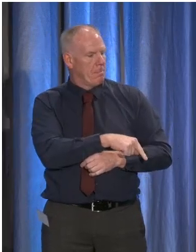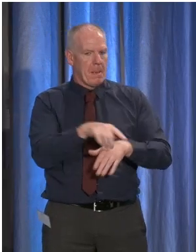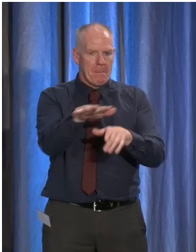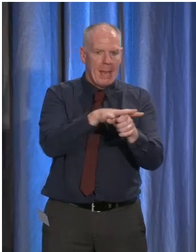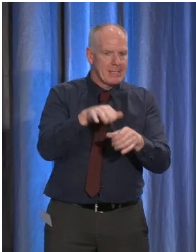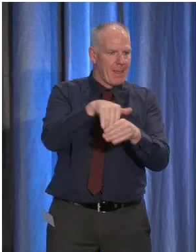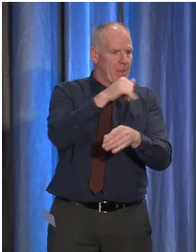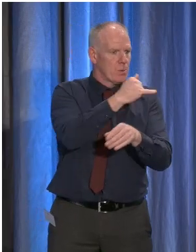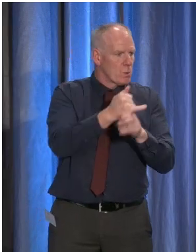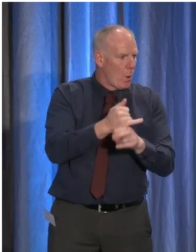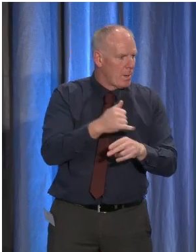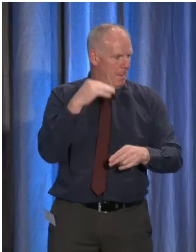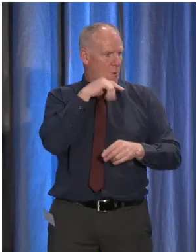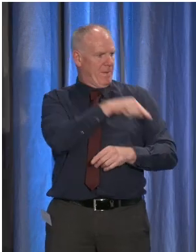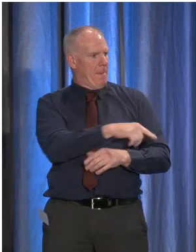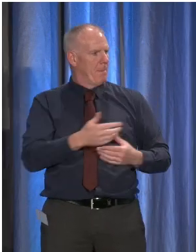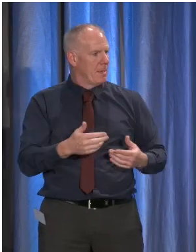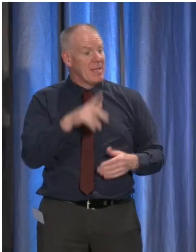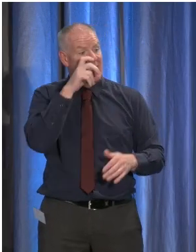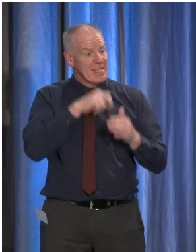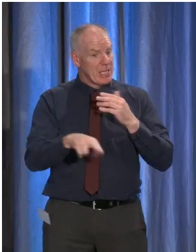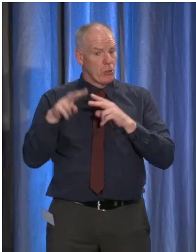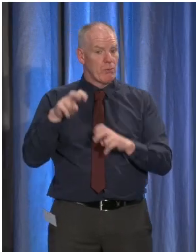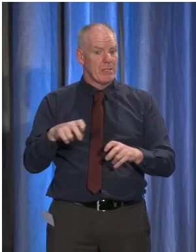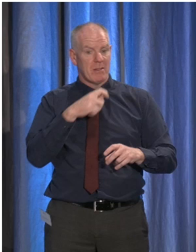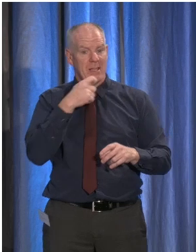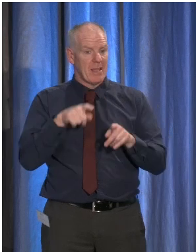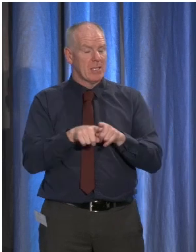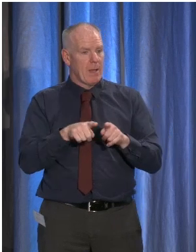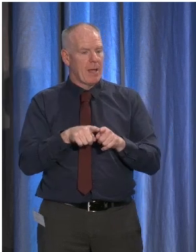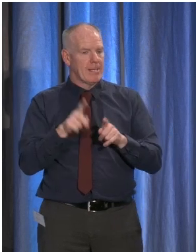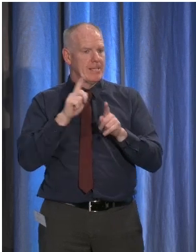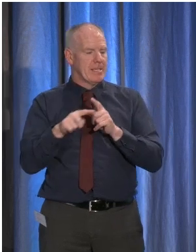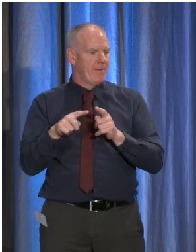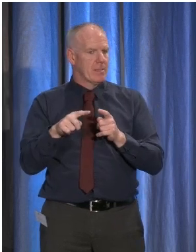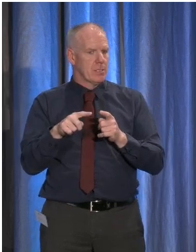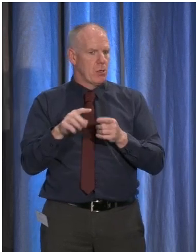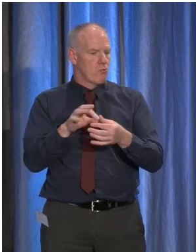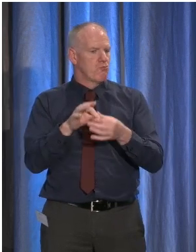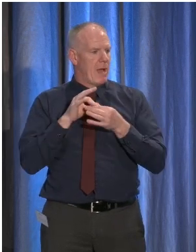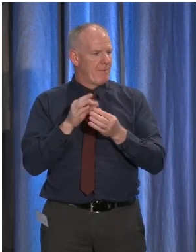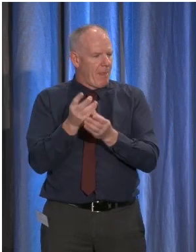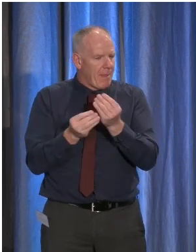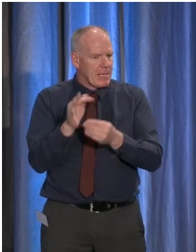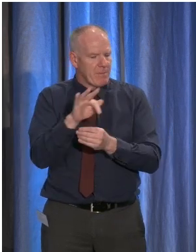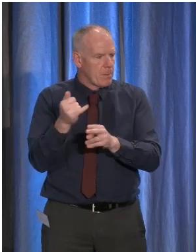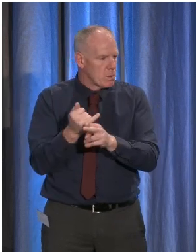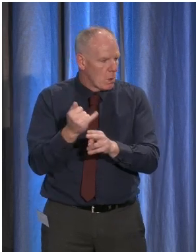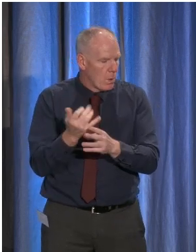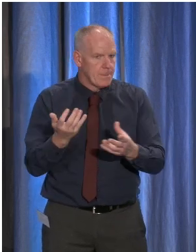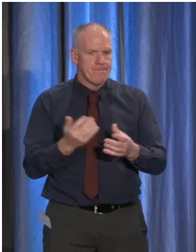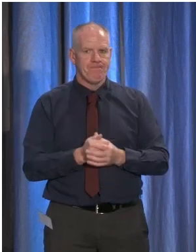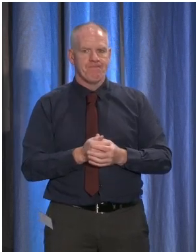on their map. Teacher researchers also collected relevant artifacts out in school. So